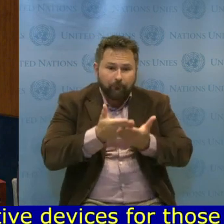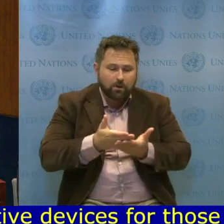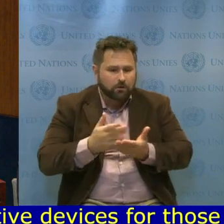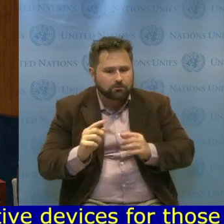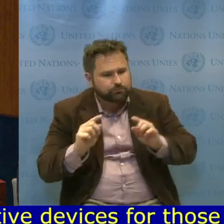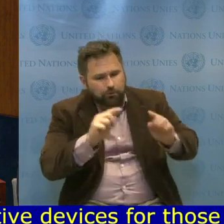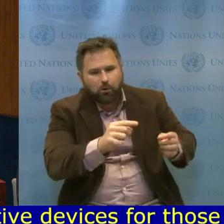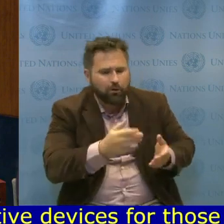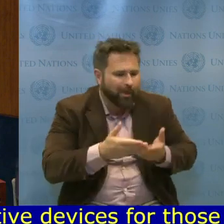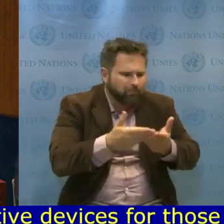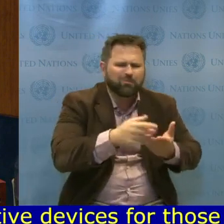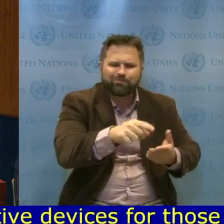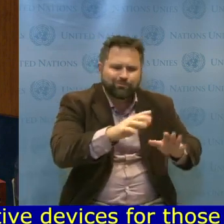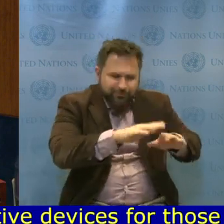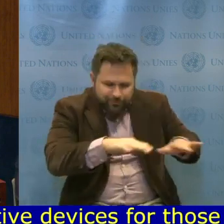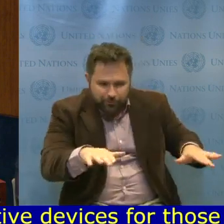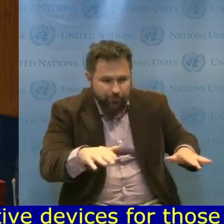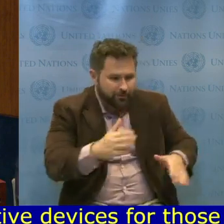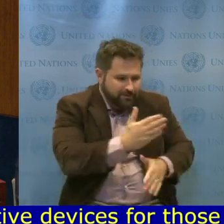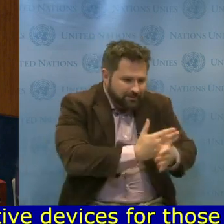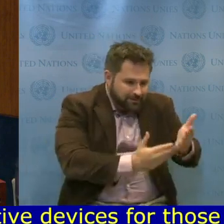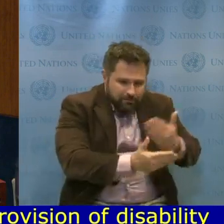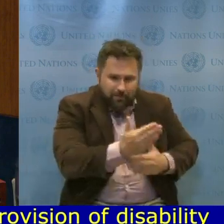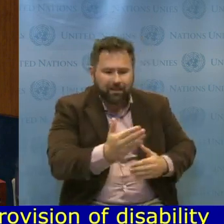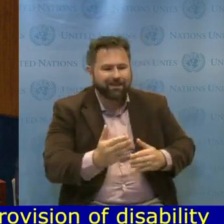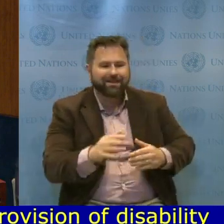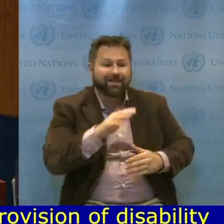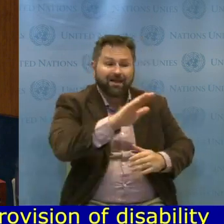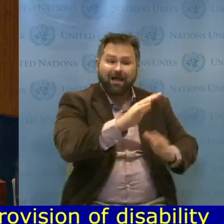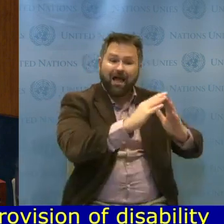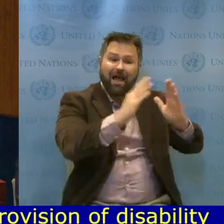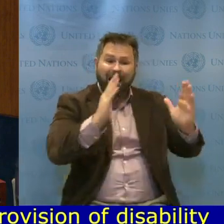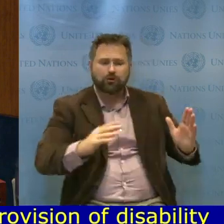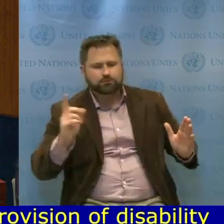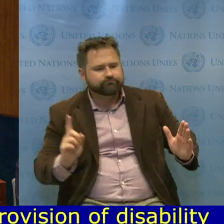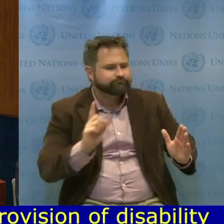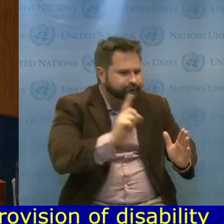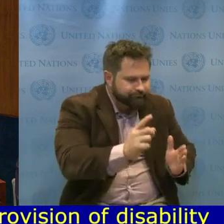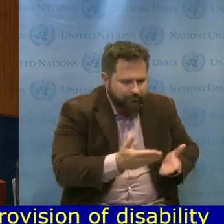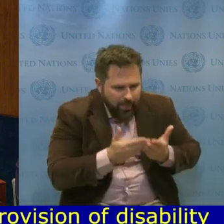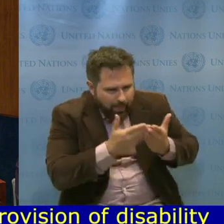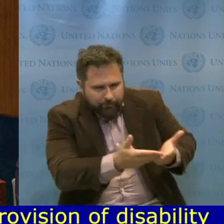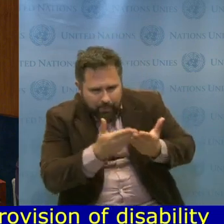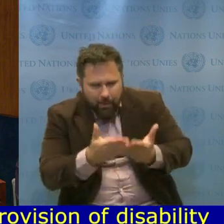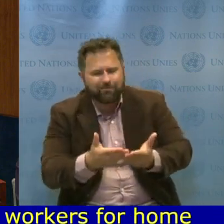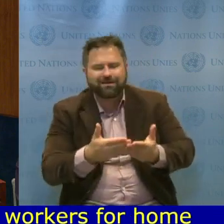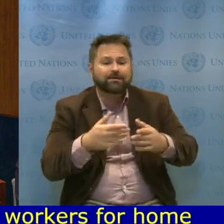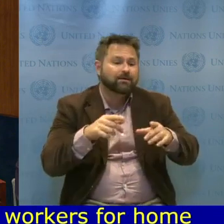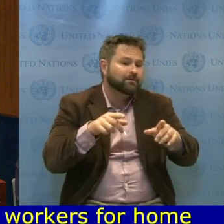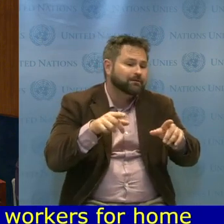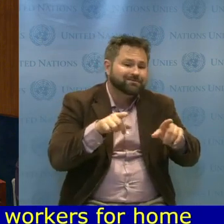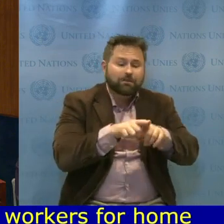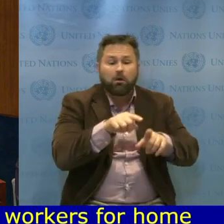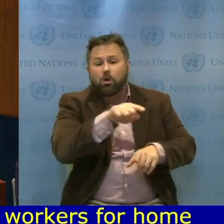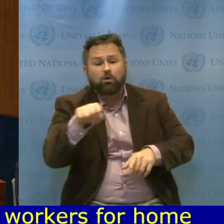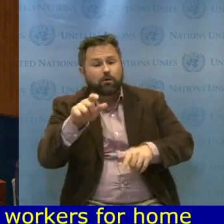support children with disability and people with mental related disabilities, just to name a